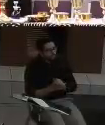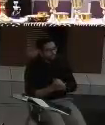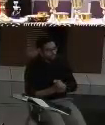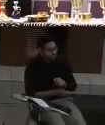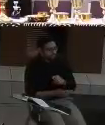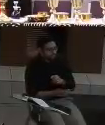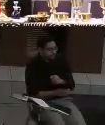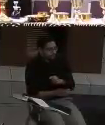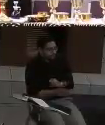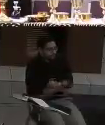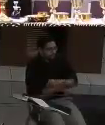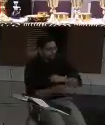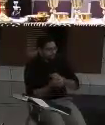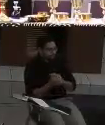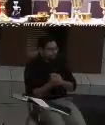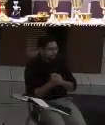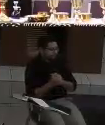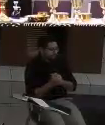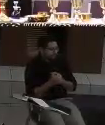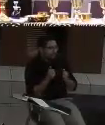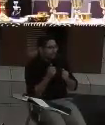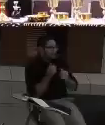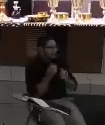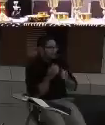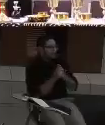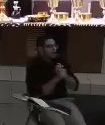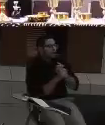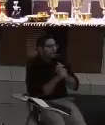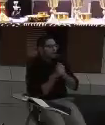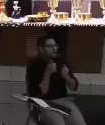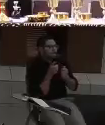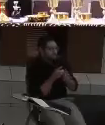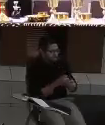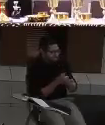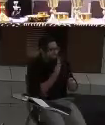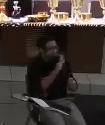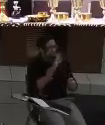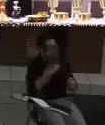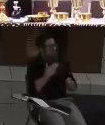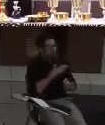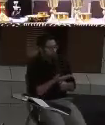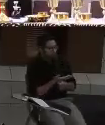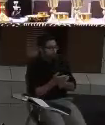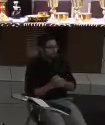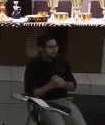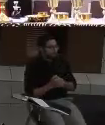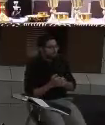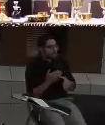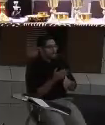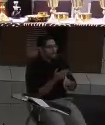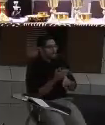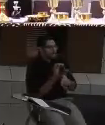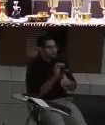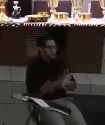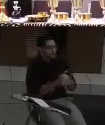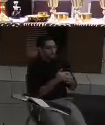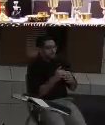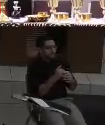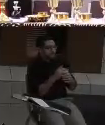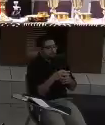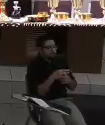to abide in your will in the center of our hearts, and to share that spark of love with everyone that you bring into